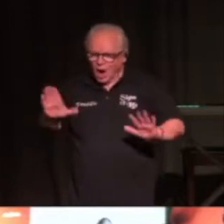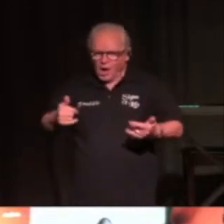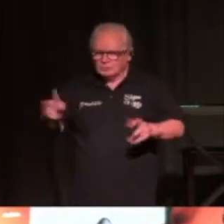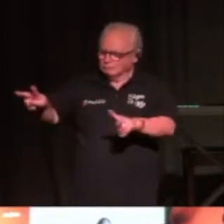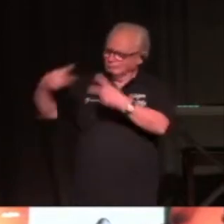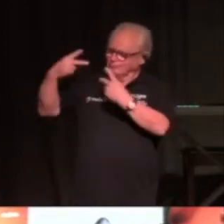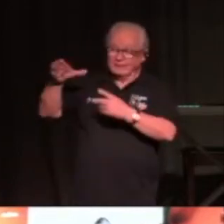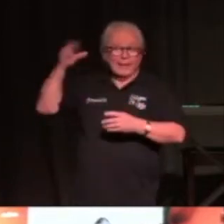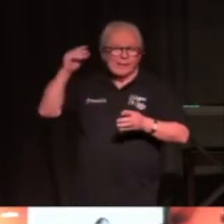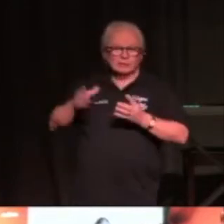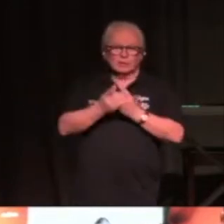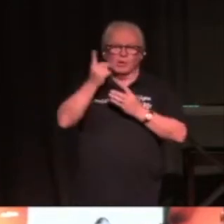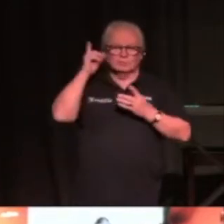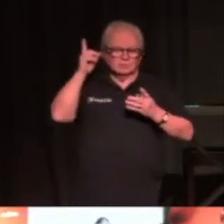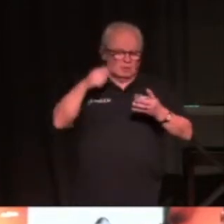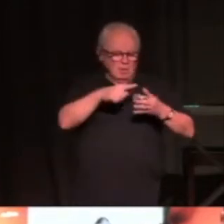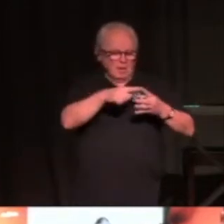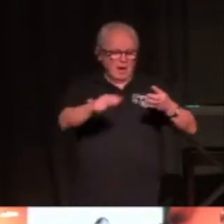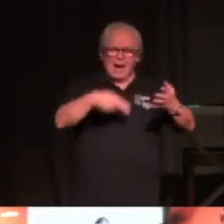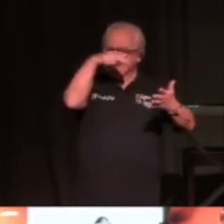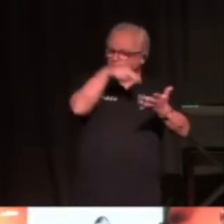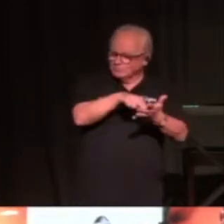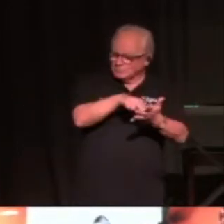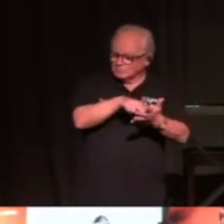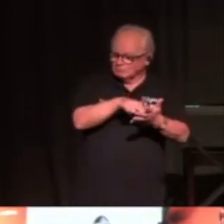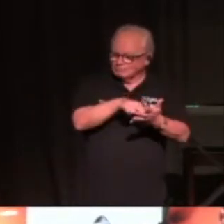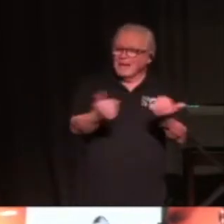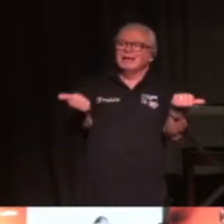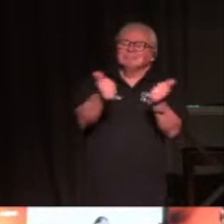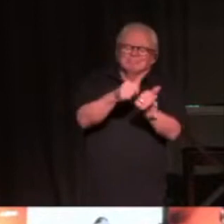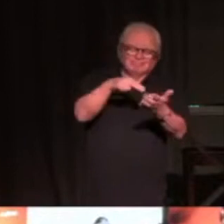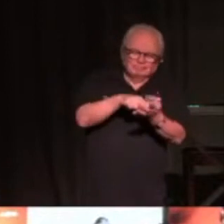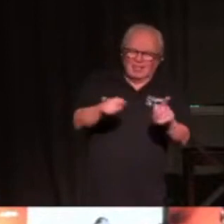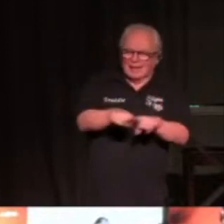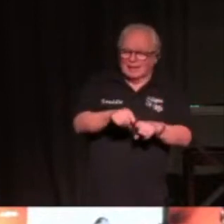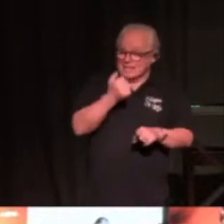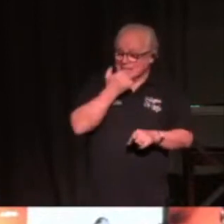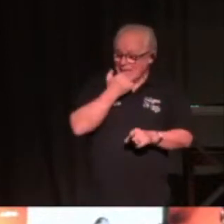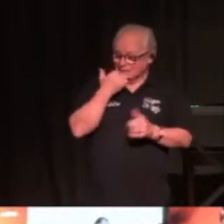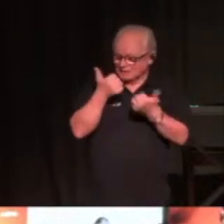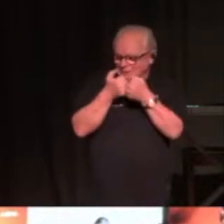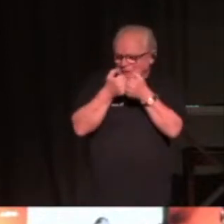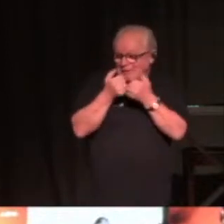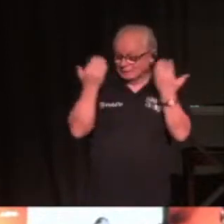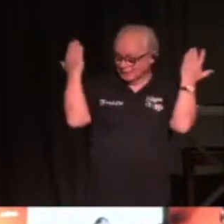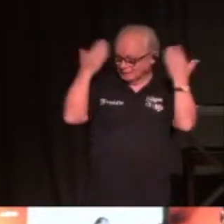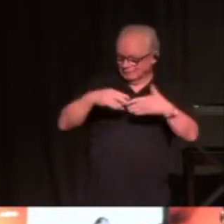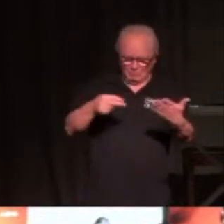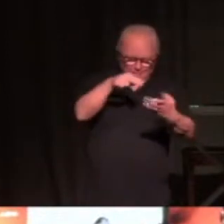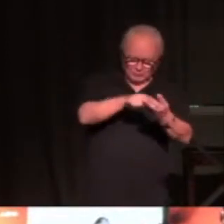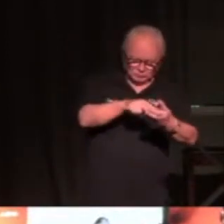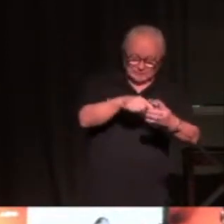one, set an appointment to meet with him. Okay? It's a bit like a date night. Okay, set an appointment,